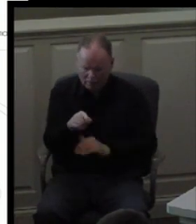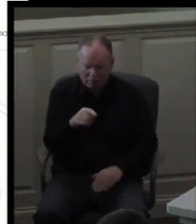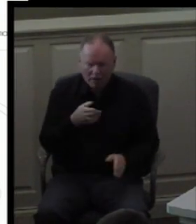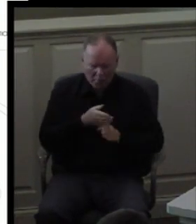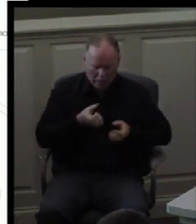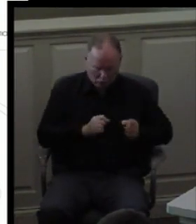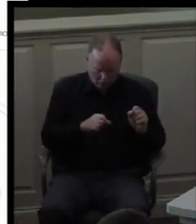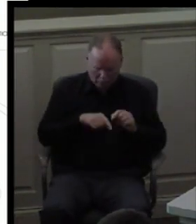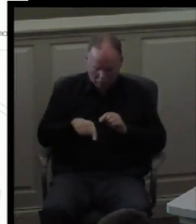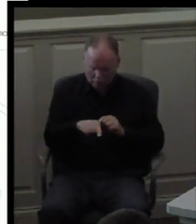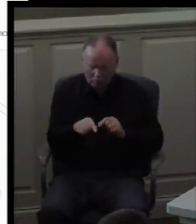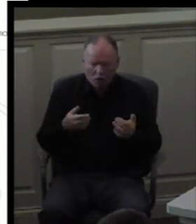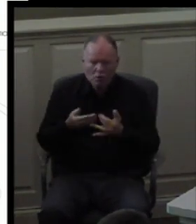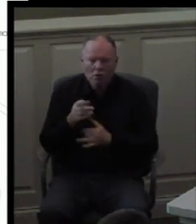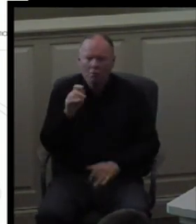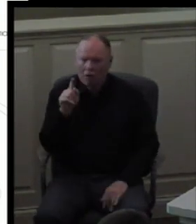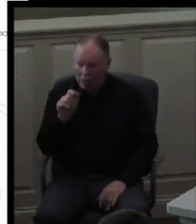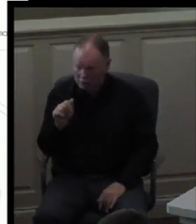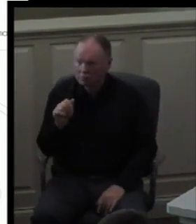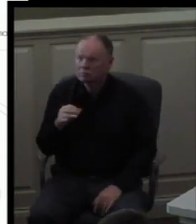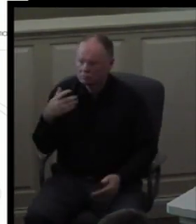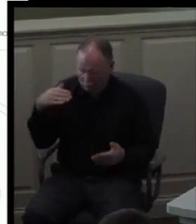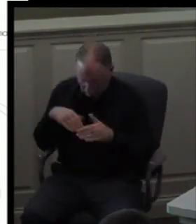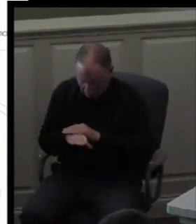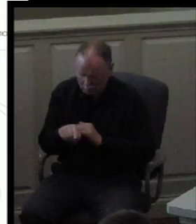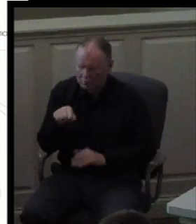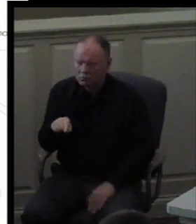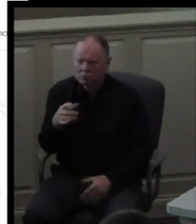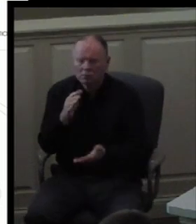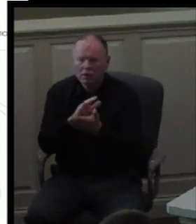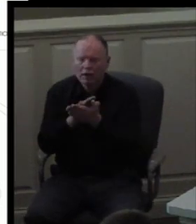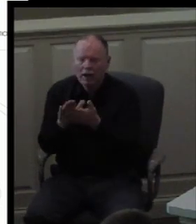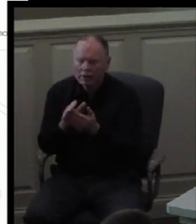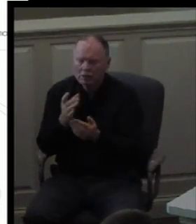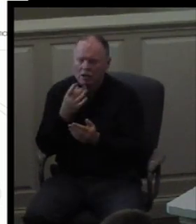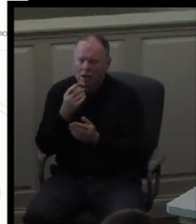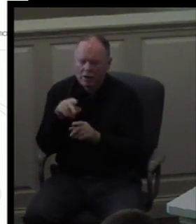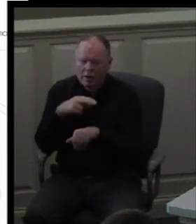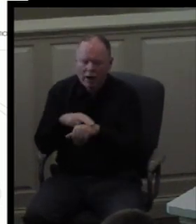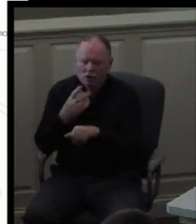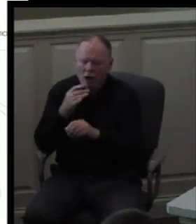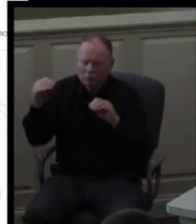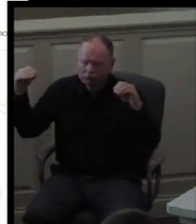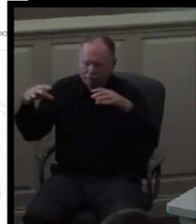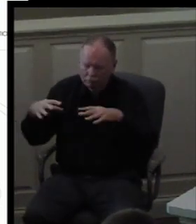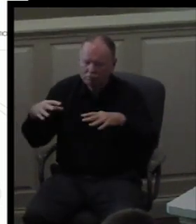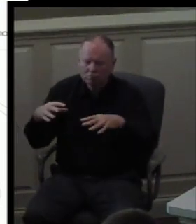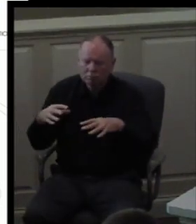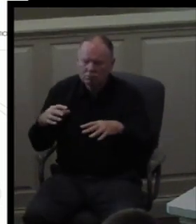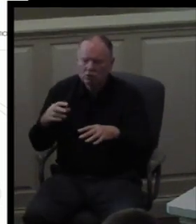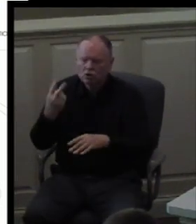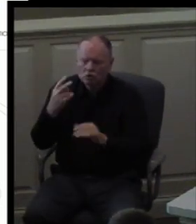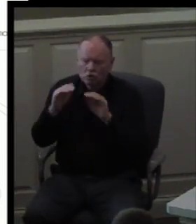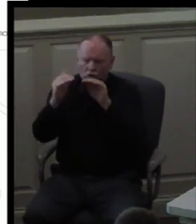Street, off of the plaza. And you come into a nice day-lit, open two-story lobby,